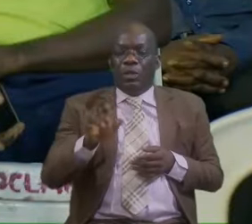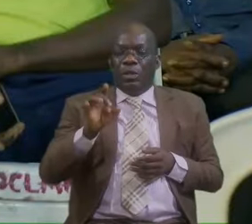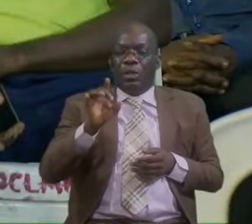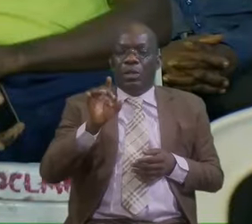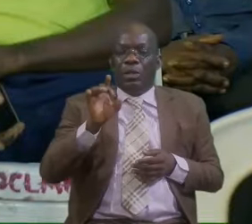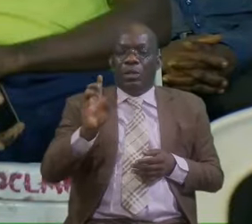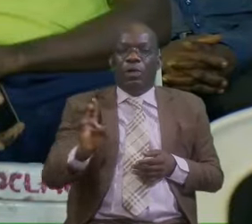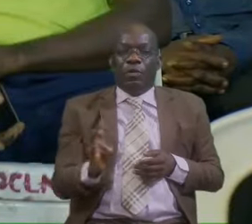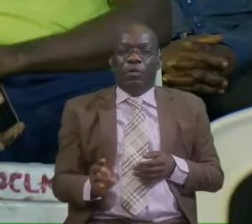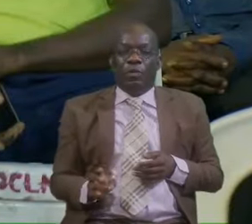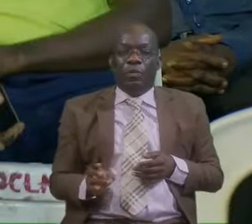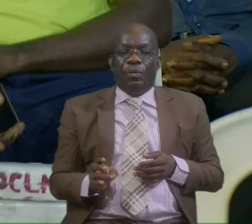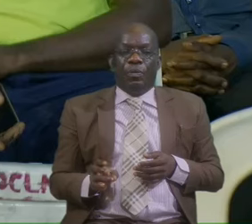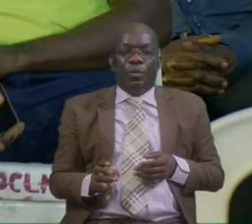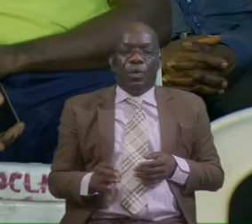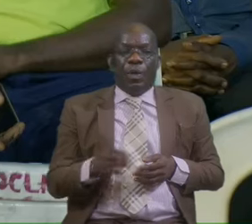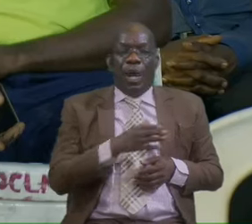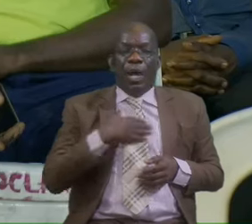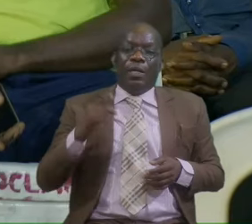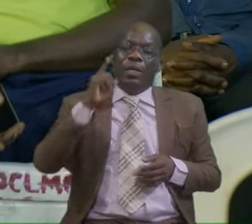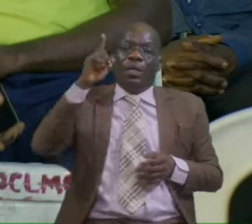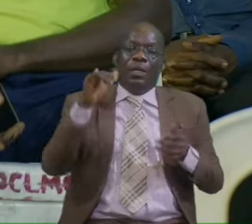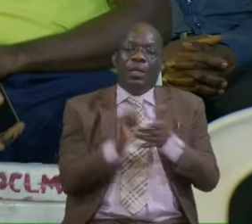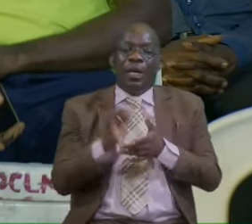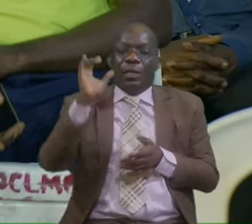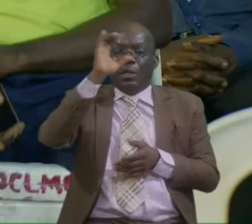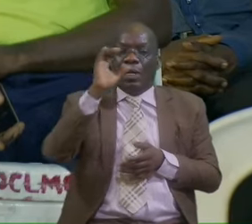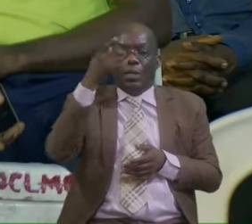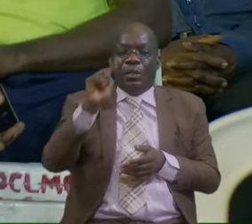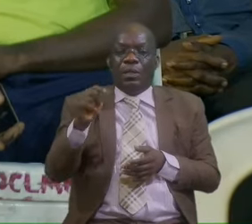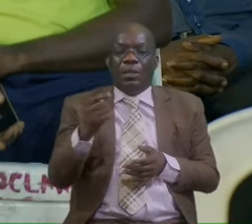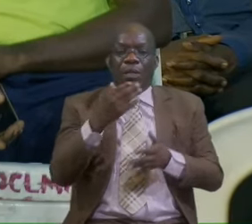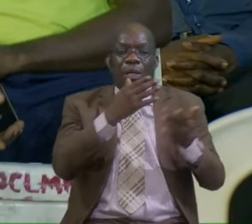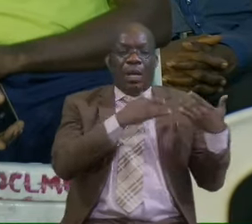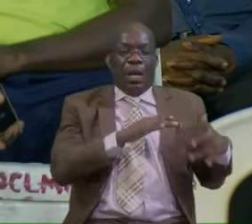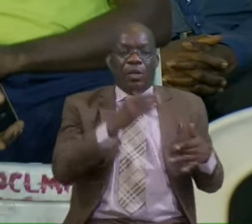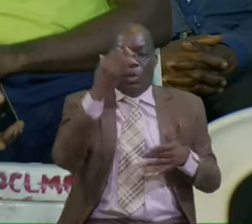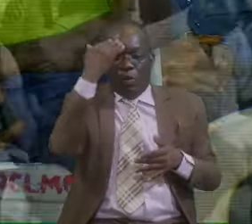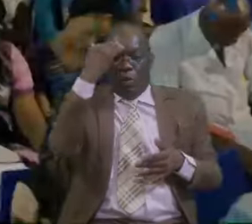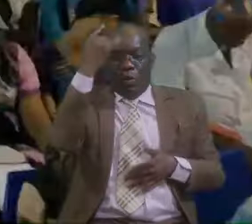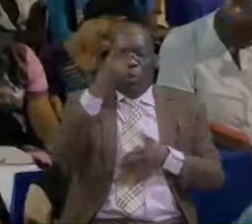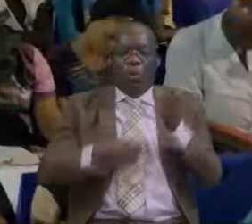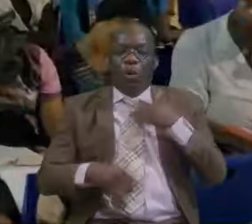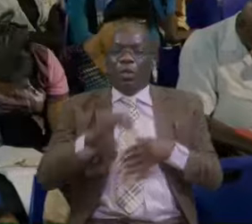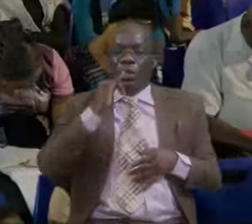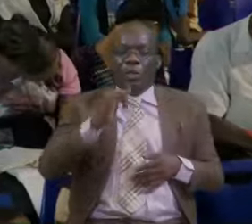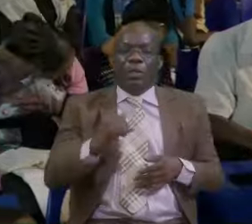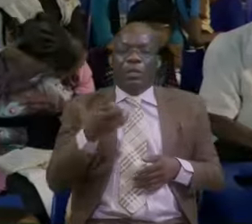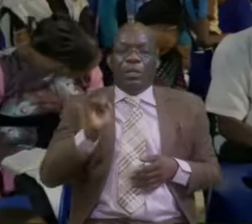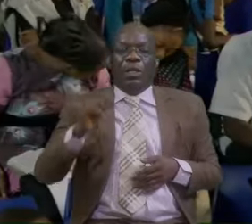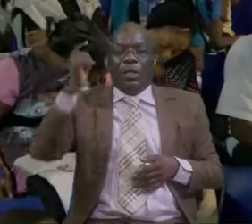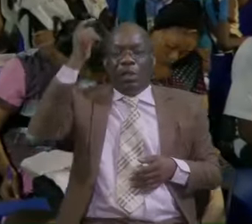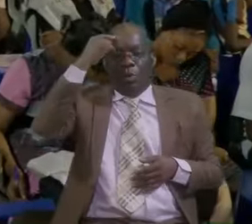verse 27, and he that searcheth the heart knoweth what is the